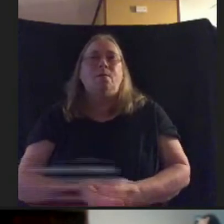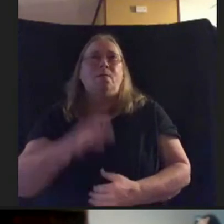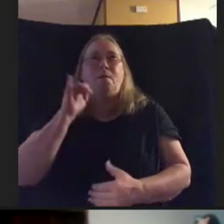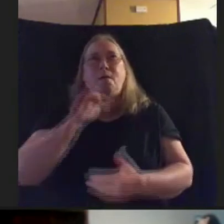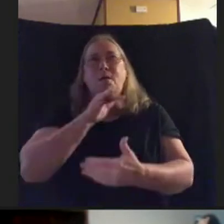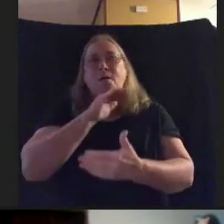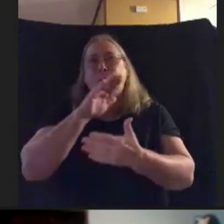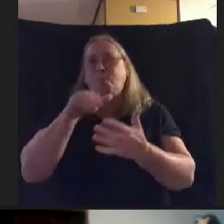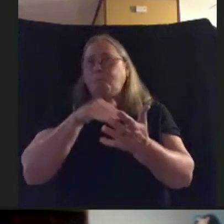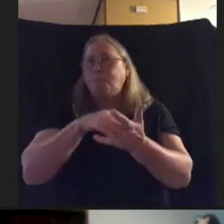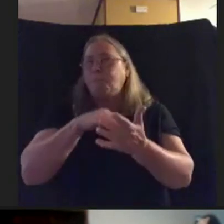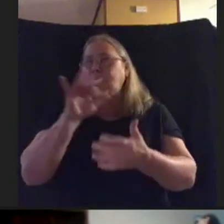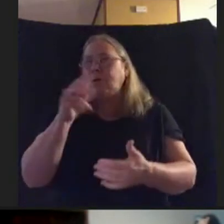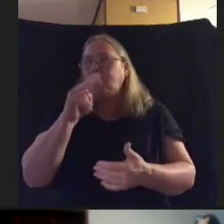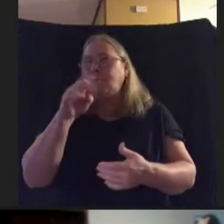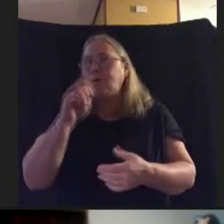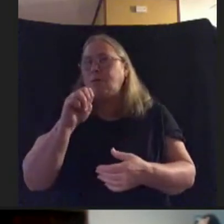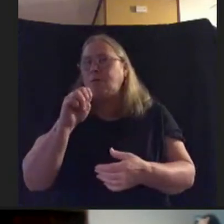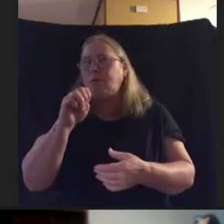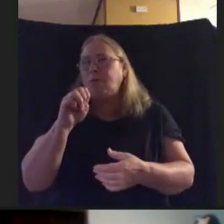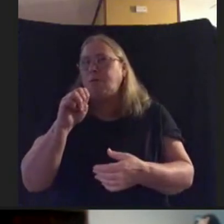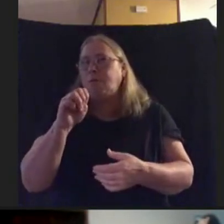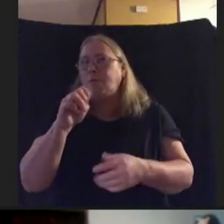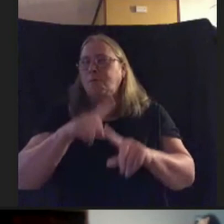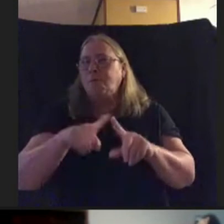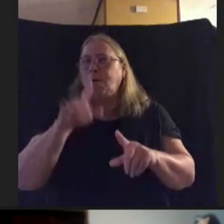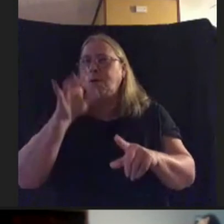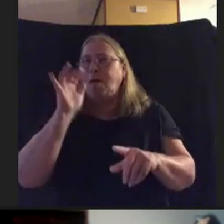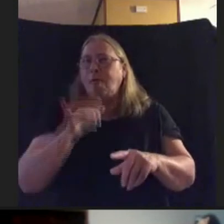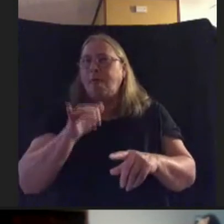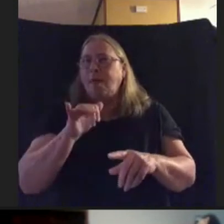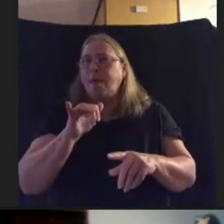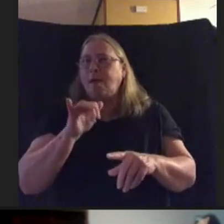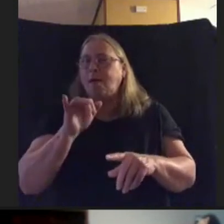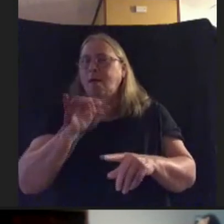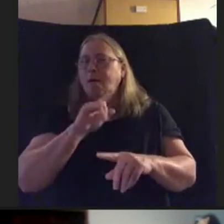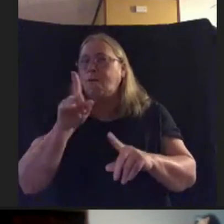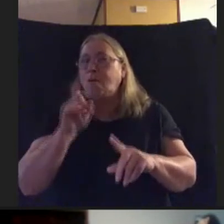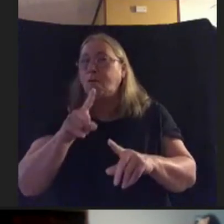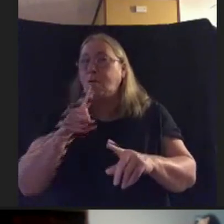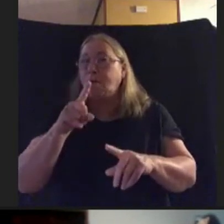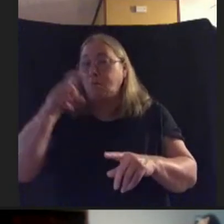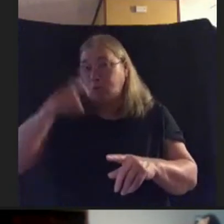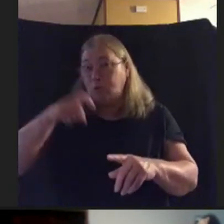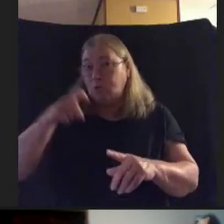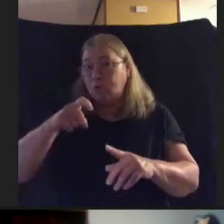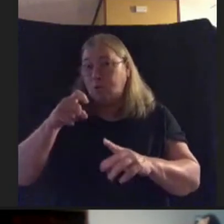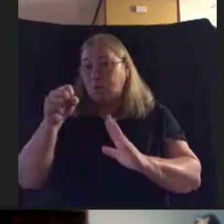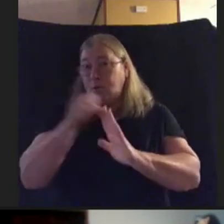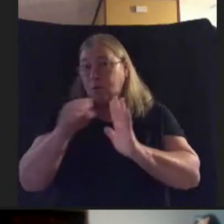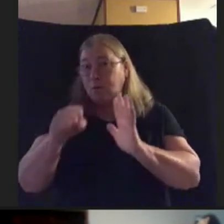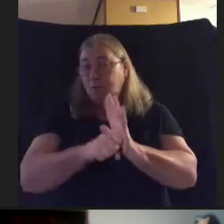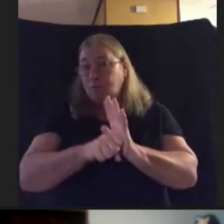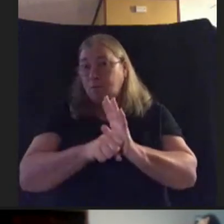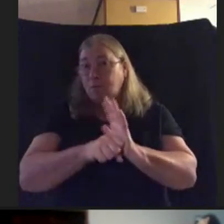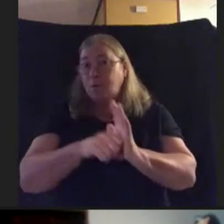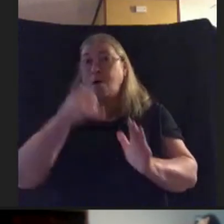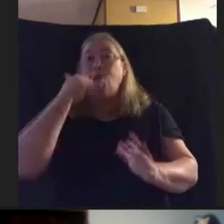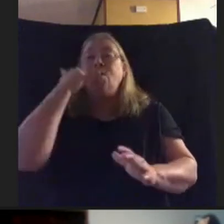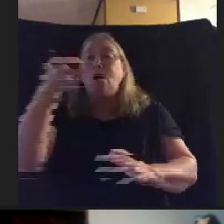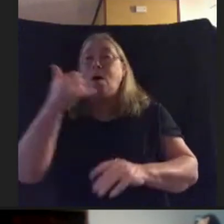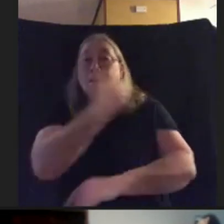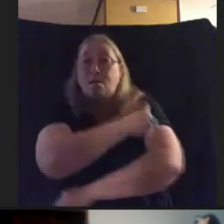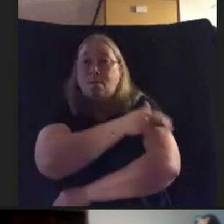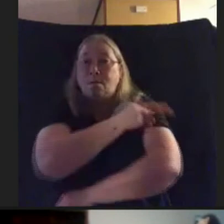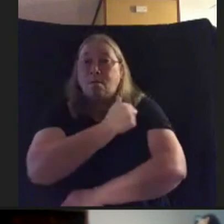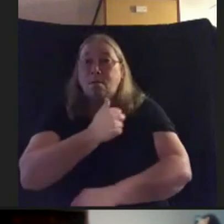understand the technical aspects of this, but the question remains, should Mississippians be calling their local hospitals and asking